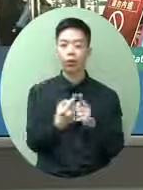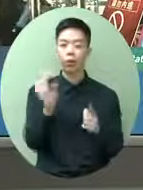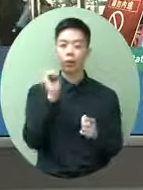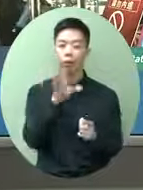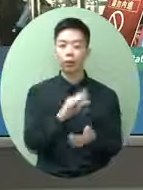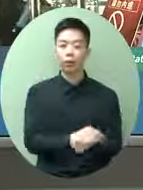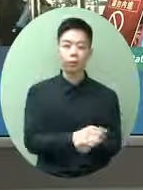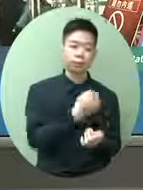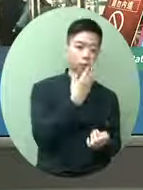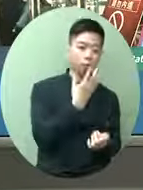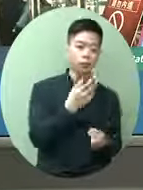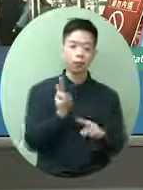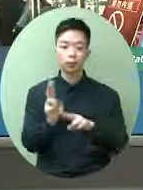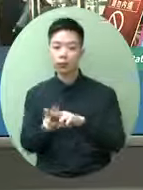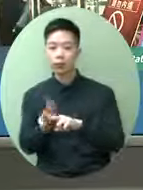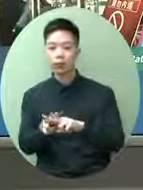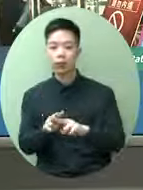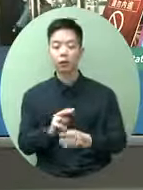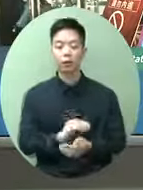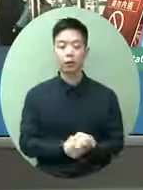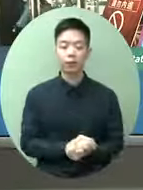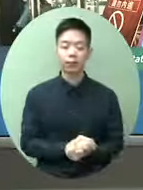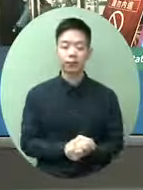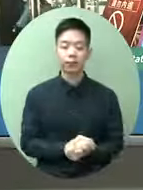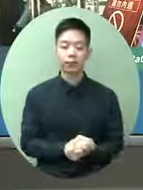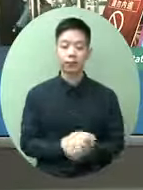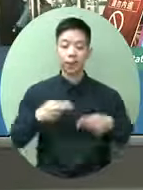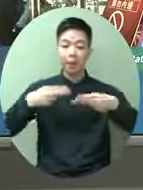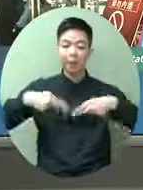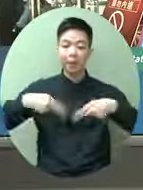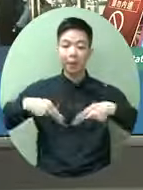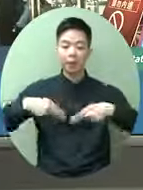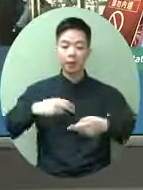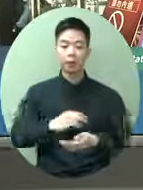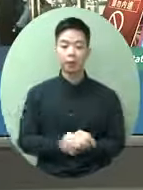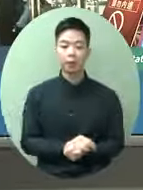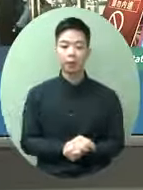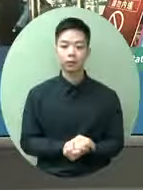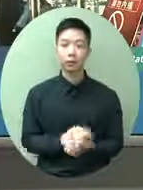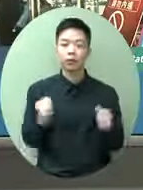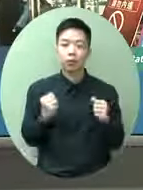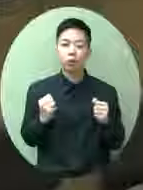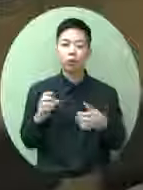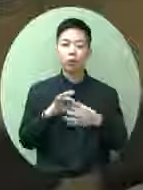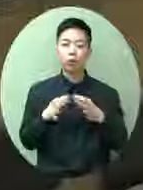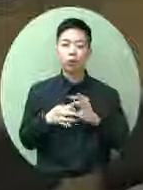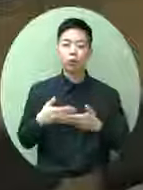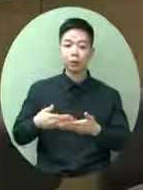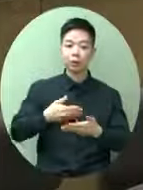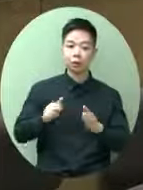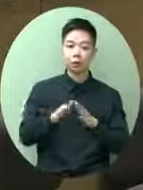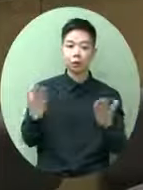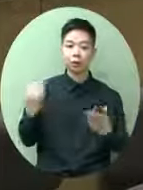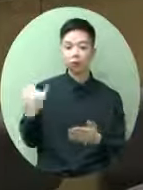mainland won't reopen until after the Winter OlympicsCould you verify if this could be a possibilityif